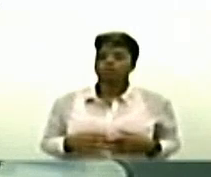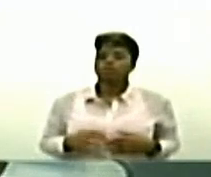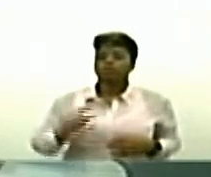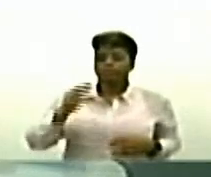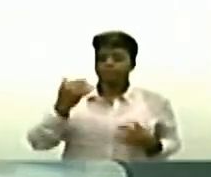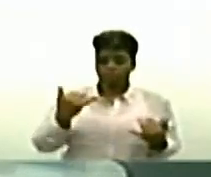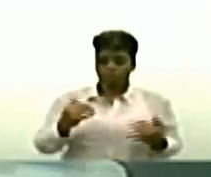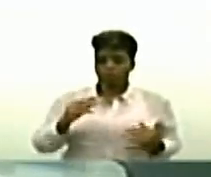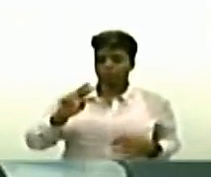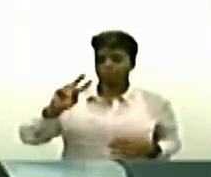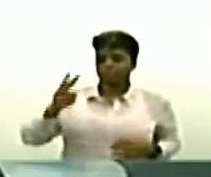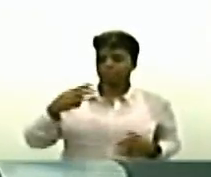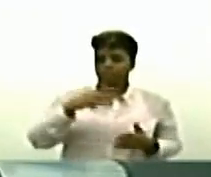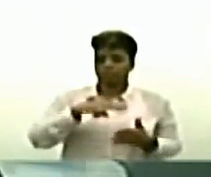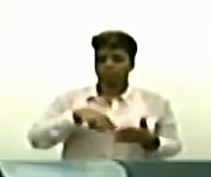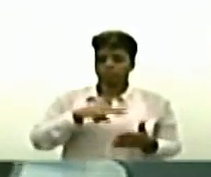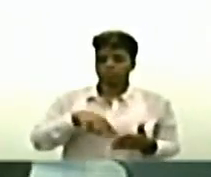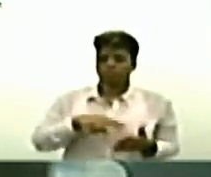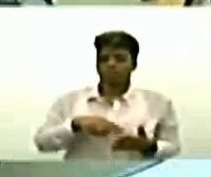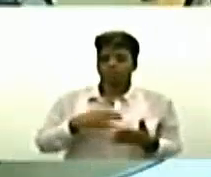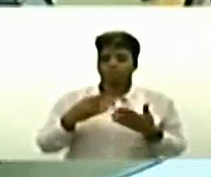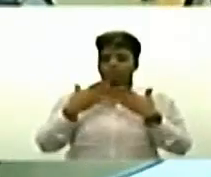reading. Sorry. Thank you.